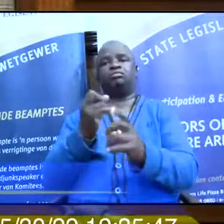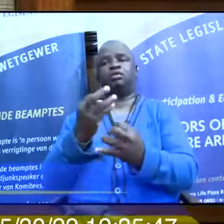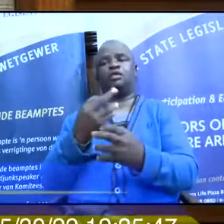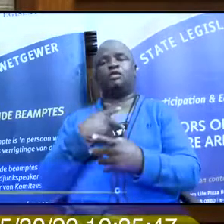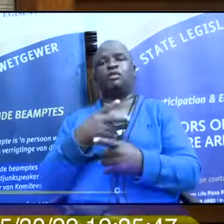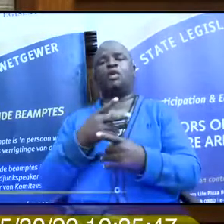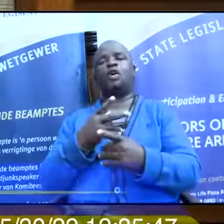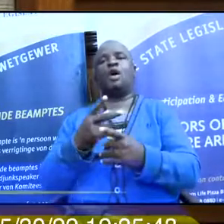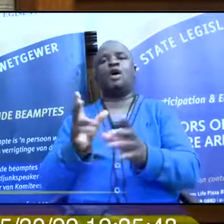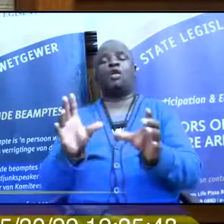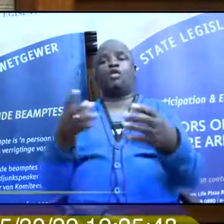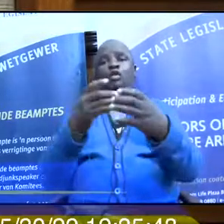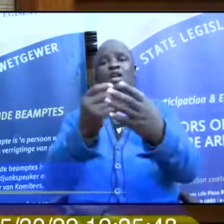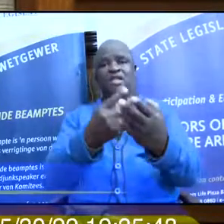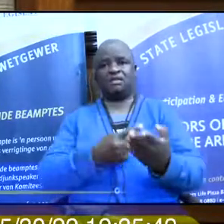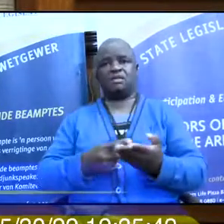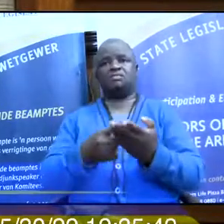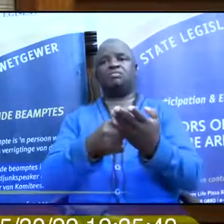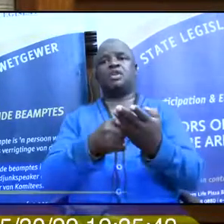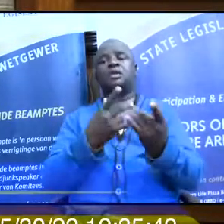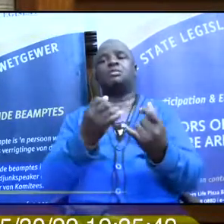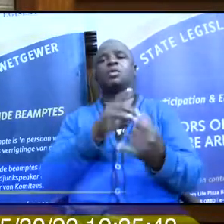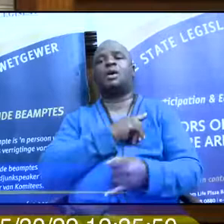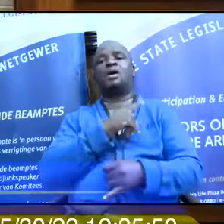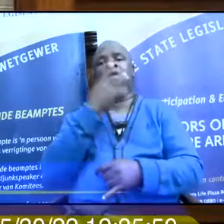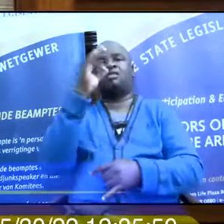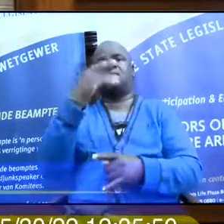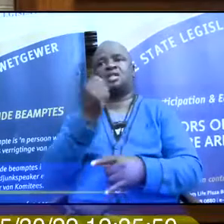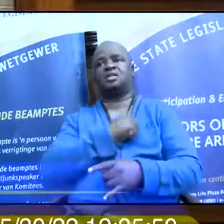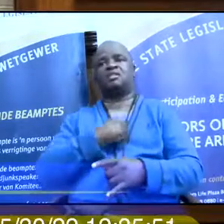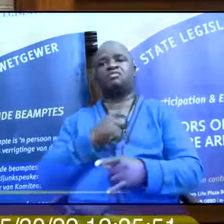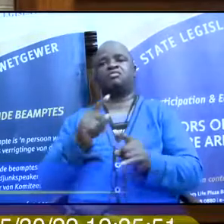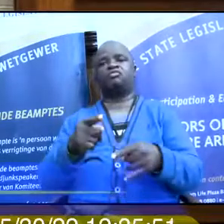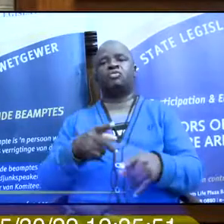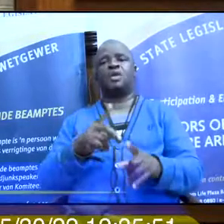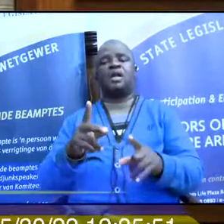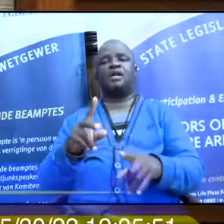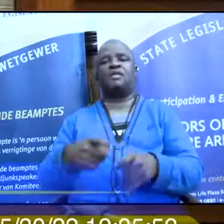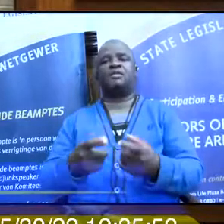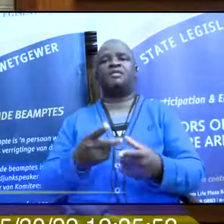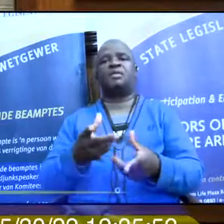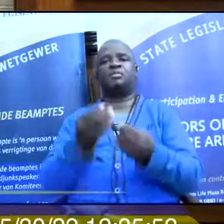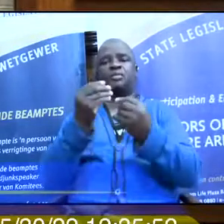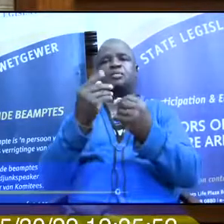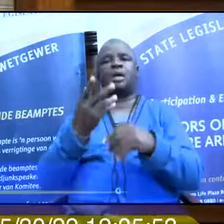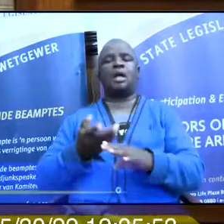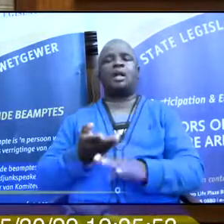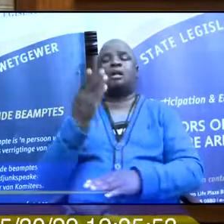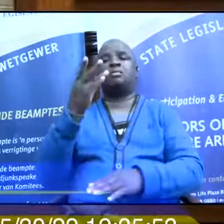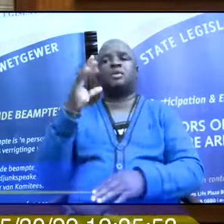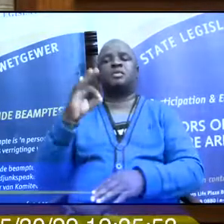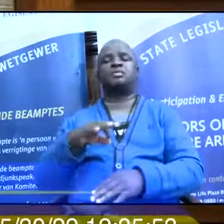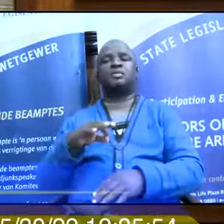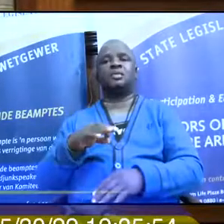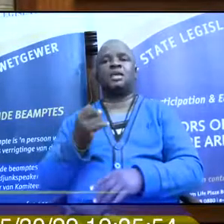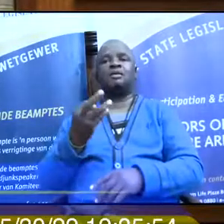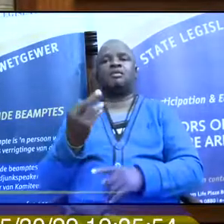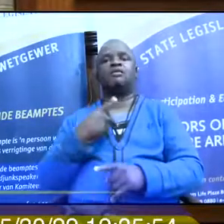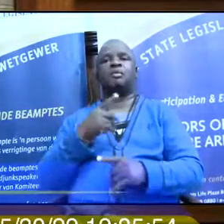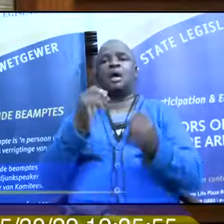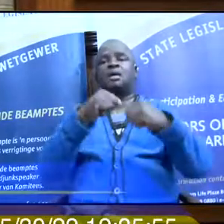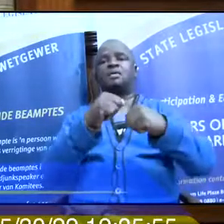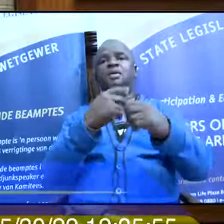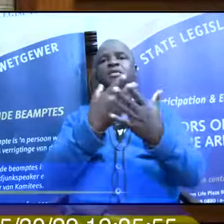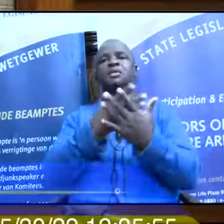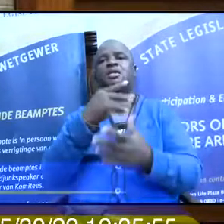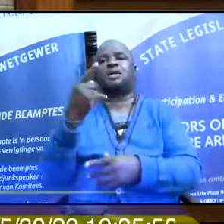bargaining wherein the public servants could not receive the increment as per the agreement that has been signed by both the